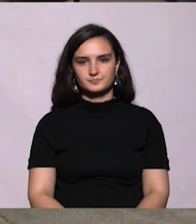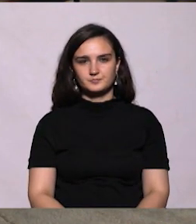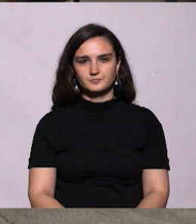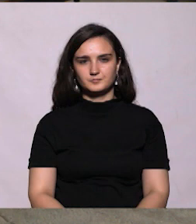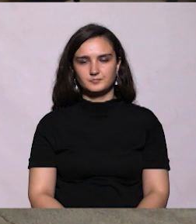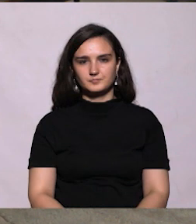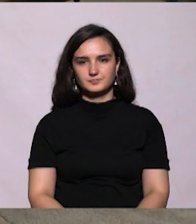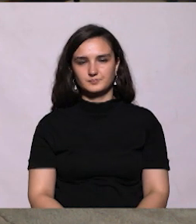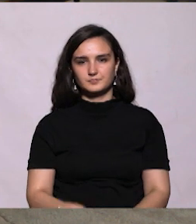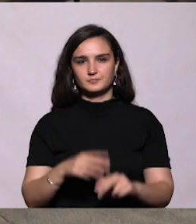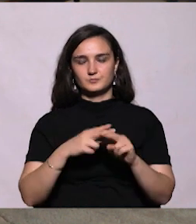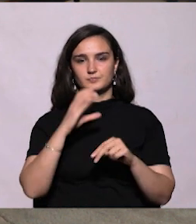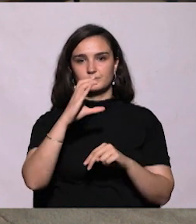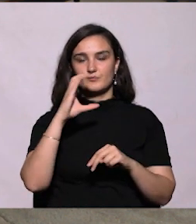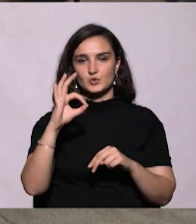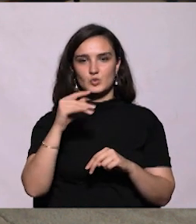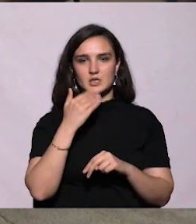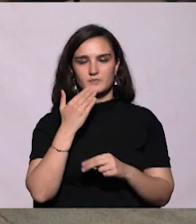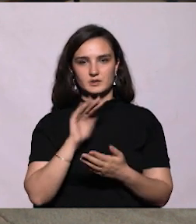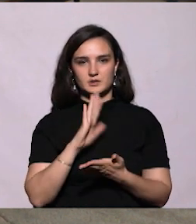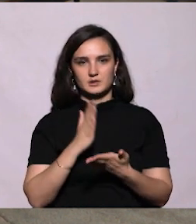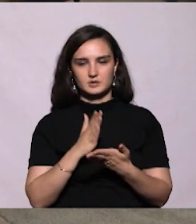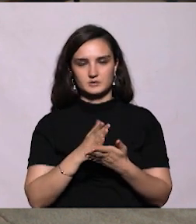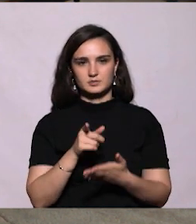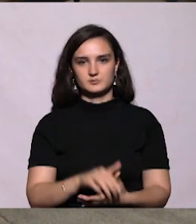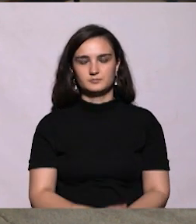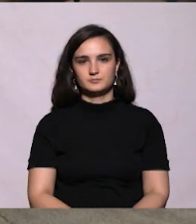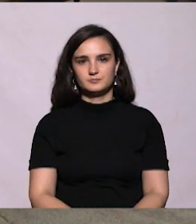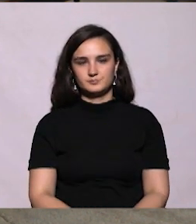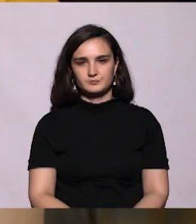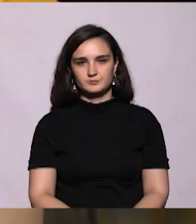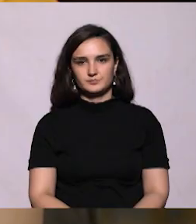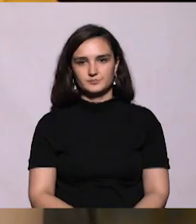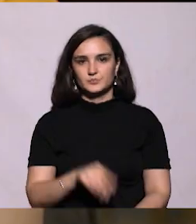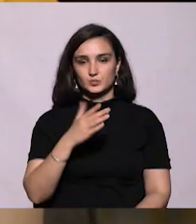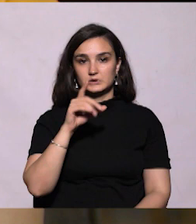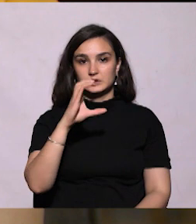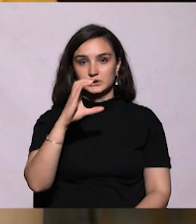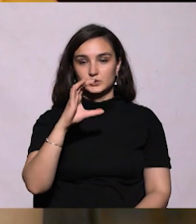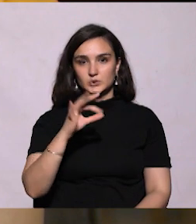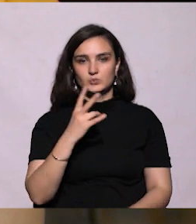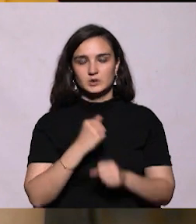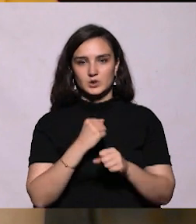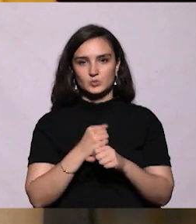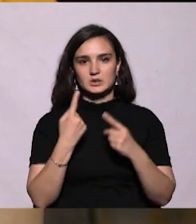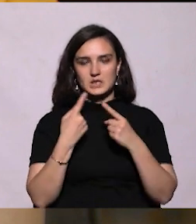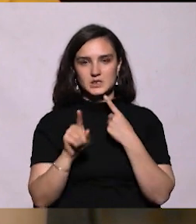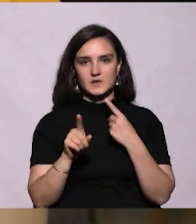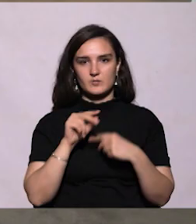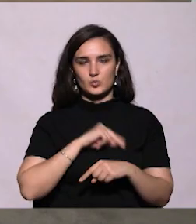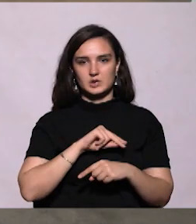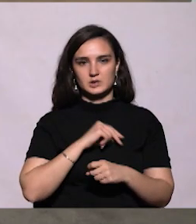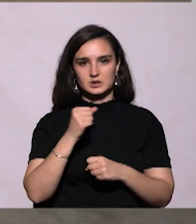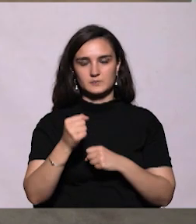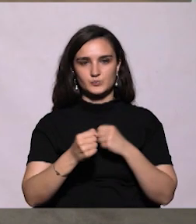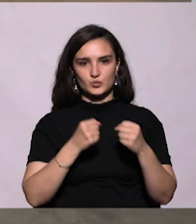a CEO is not an easy job. Not at all. If you are a CEO, you need to deal with different